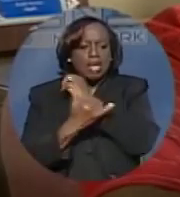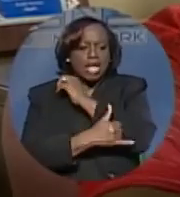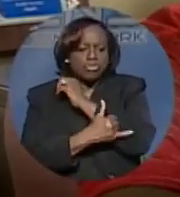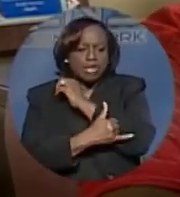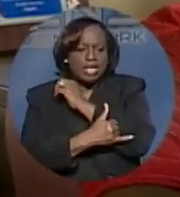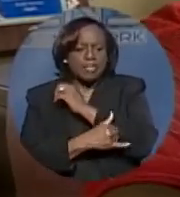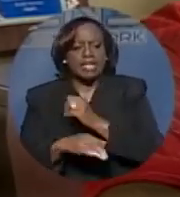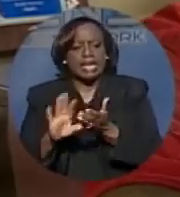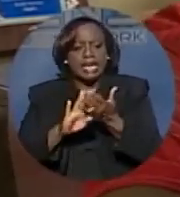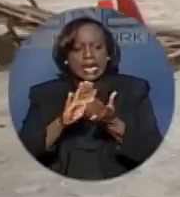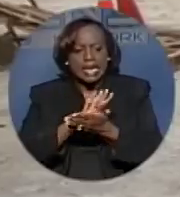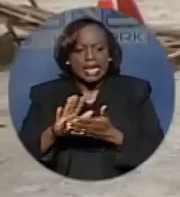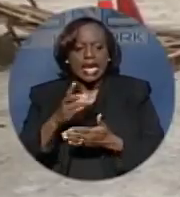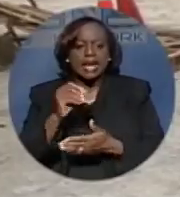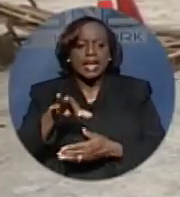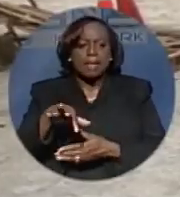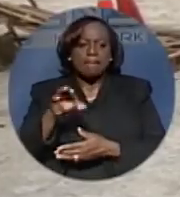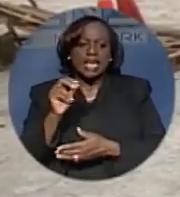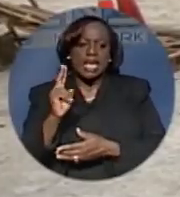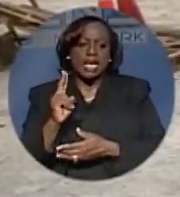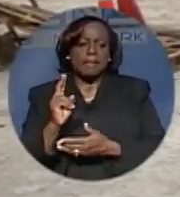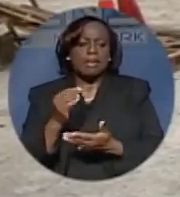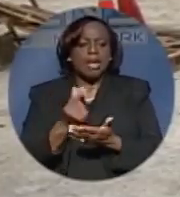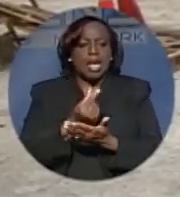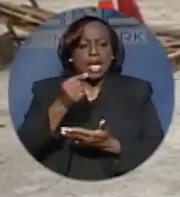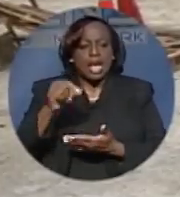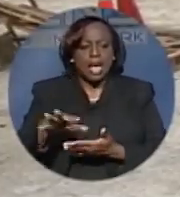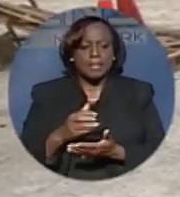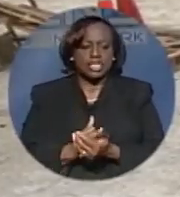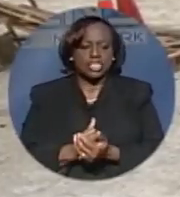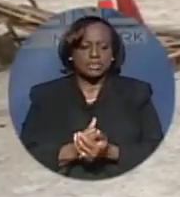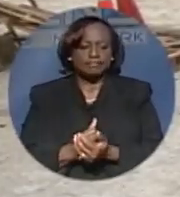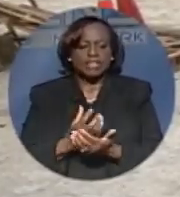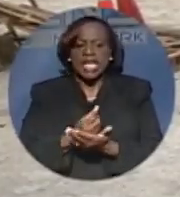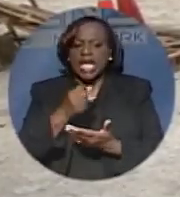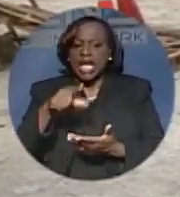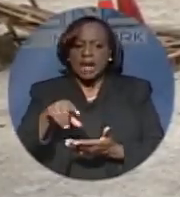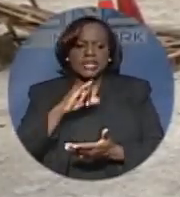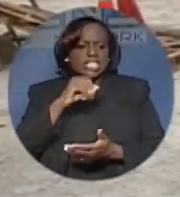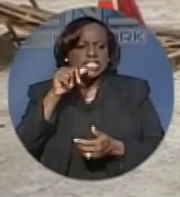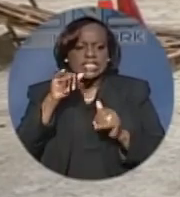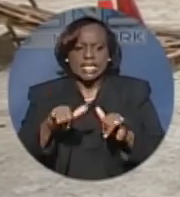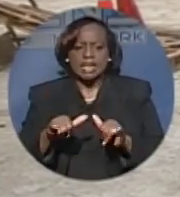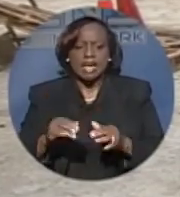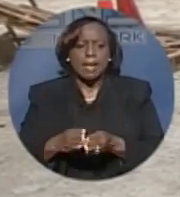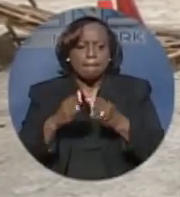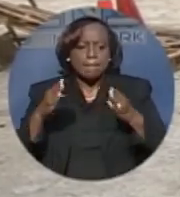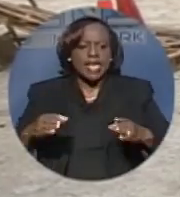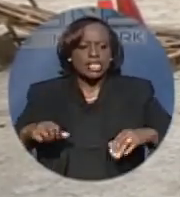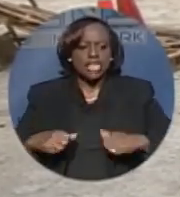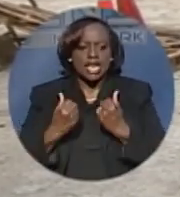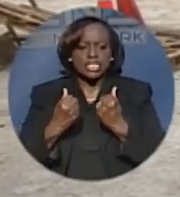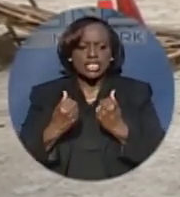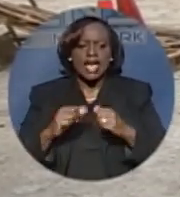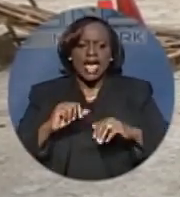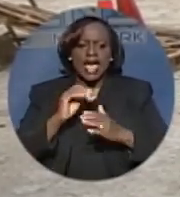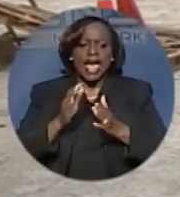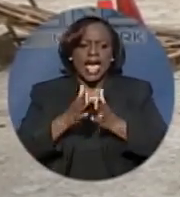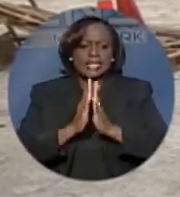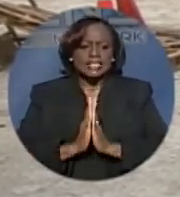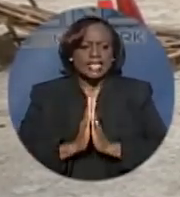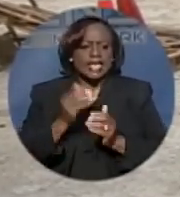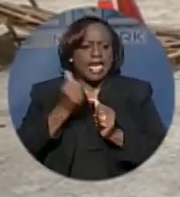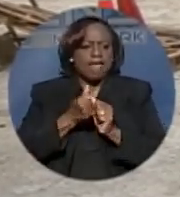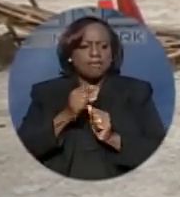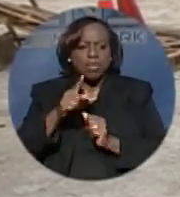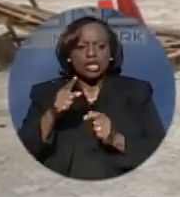a daily basis along those streets. Now, because littering is still a big challenge, Miller is appealing to everyone to do their part to help keep the island